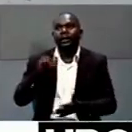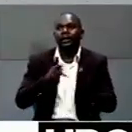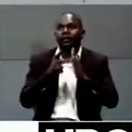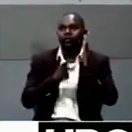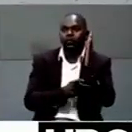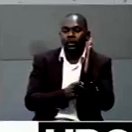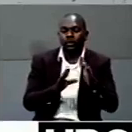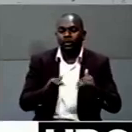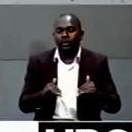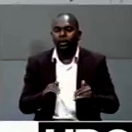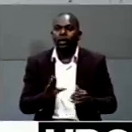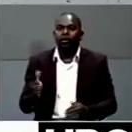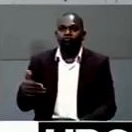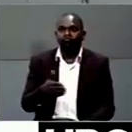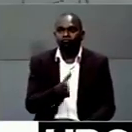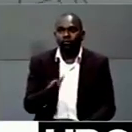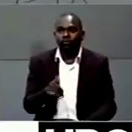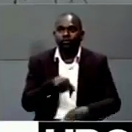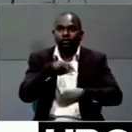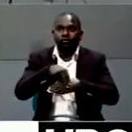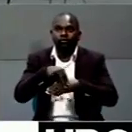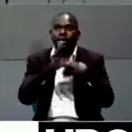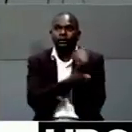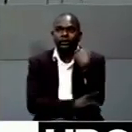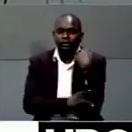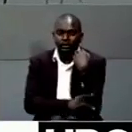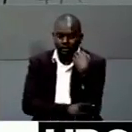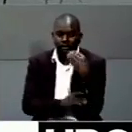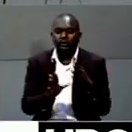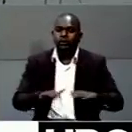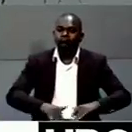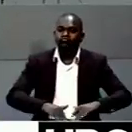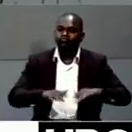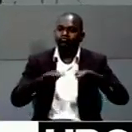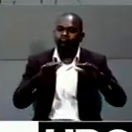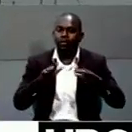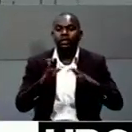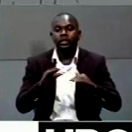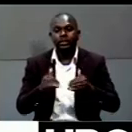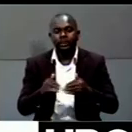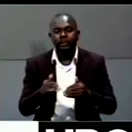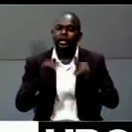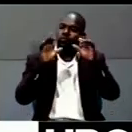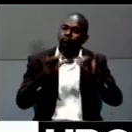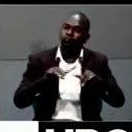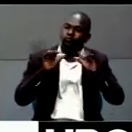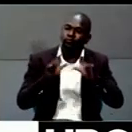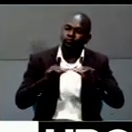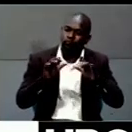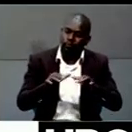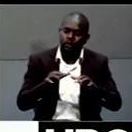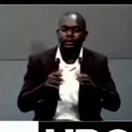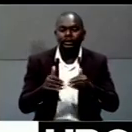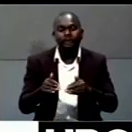The districts of Bundibugyo and Ntoroko have of late been prone to river and lake flooding following torrential rains that pounded